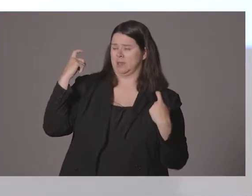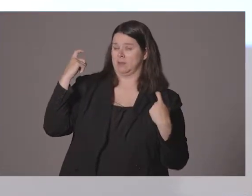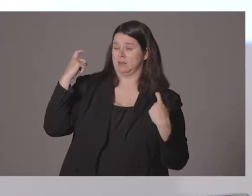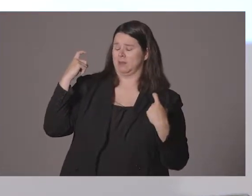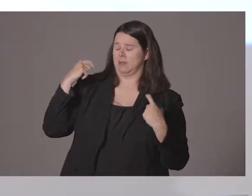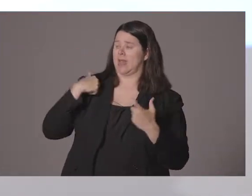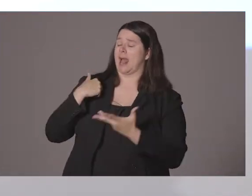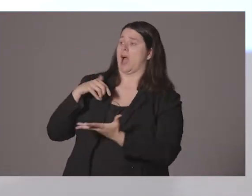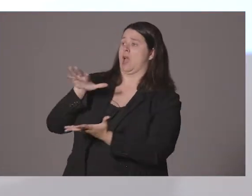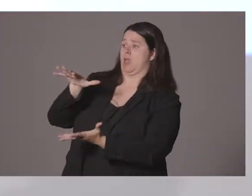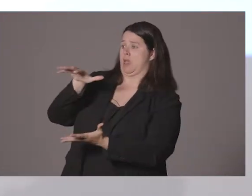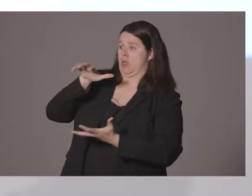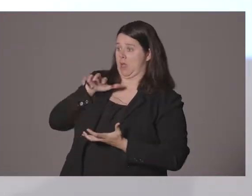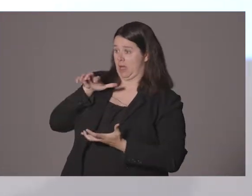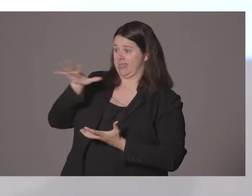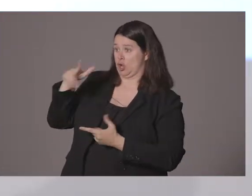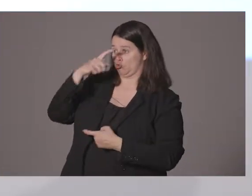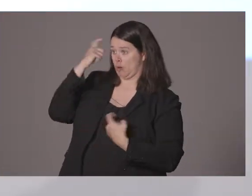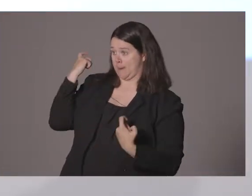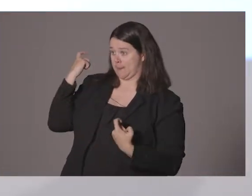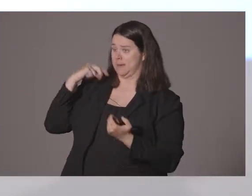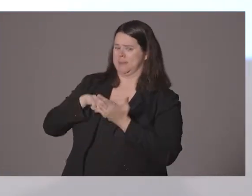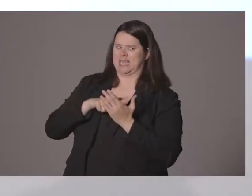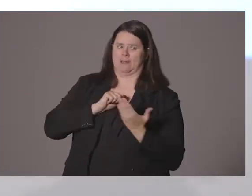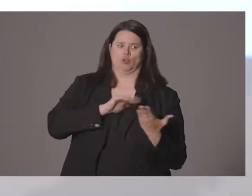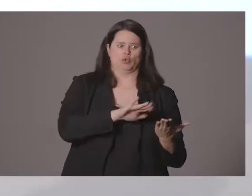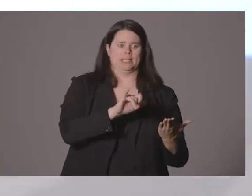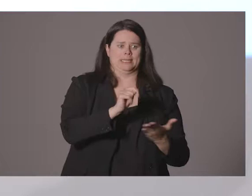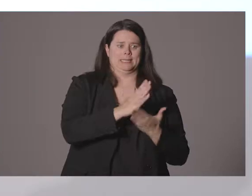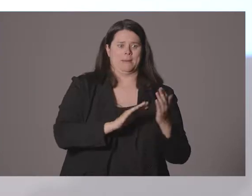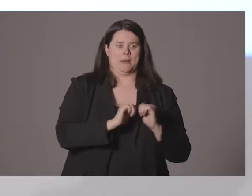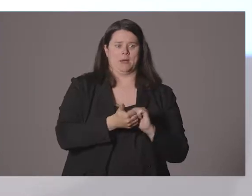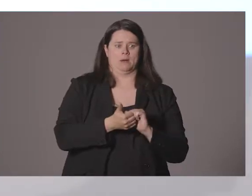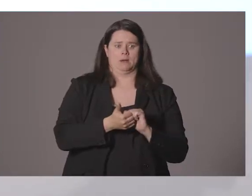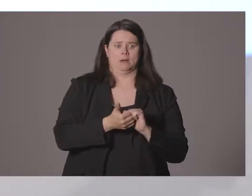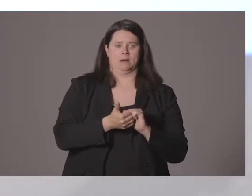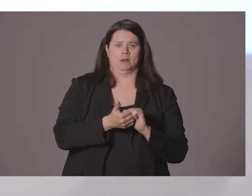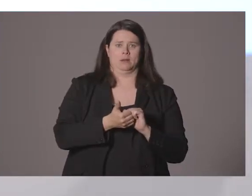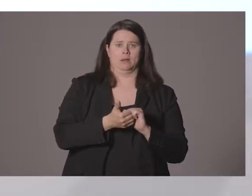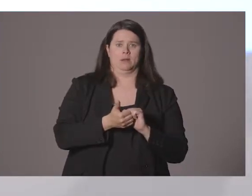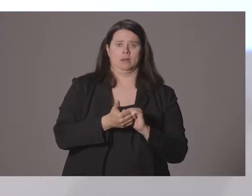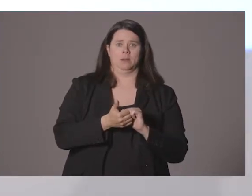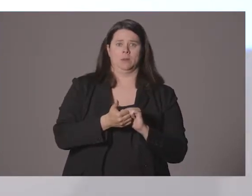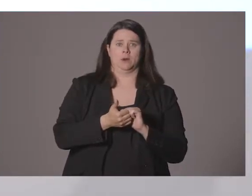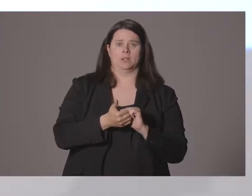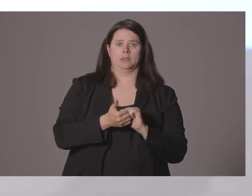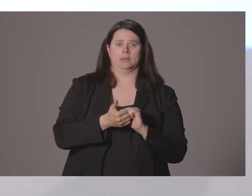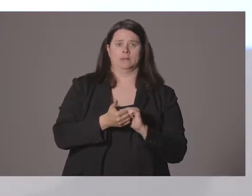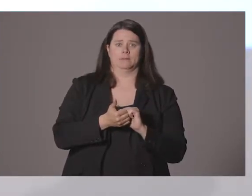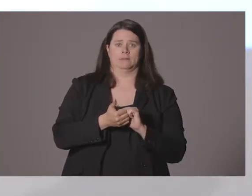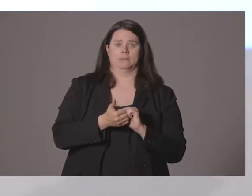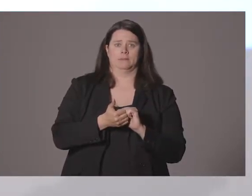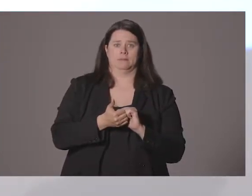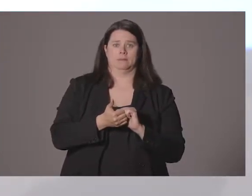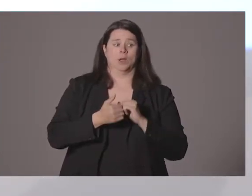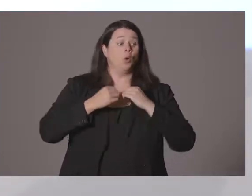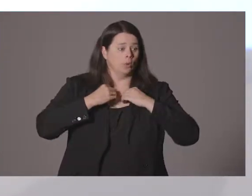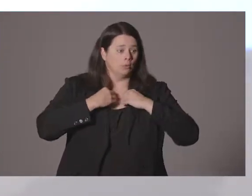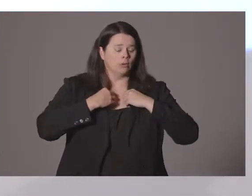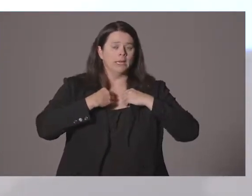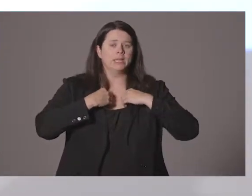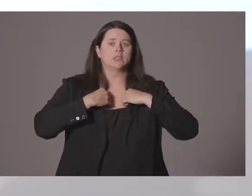also, after you're done, to address the trauma that you have received